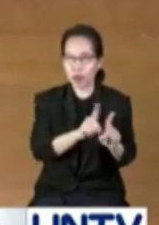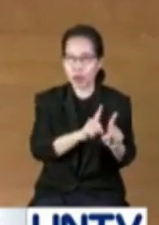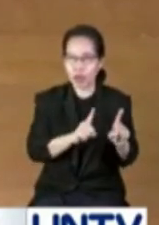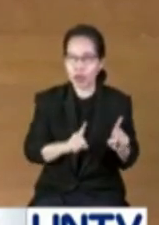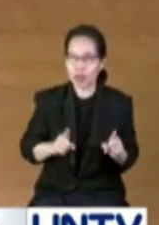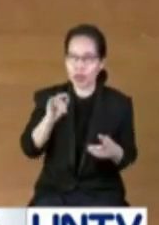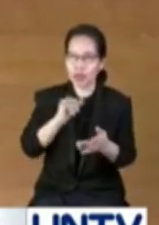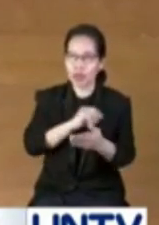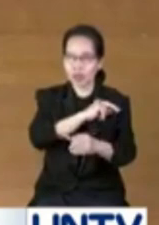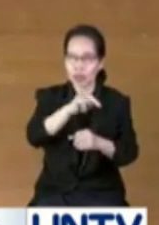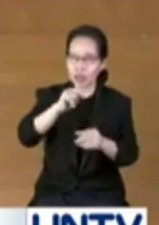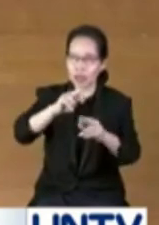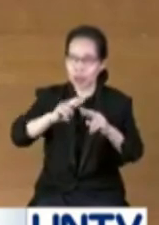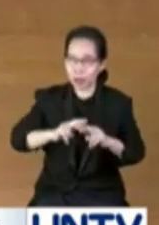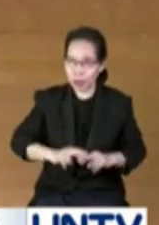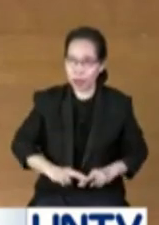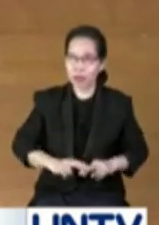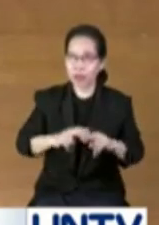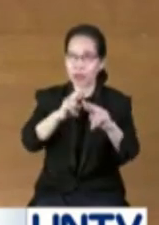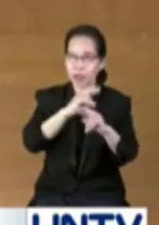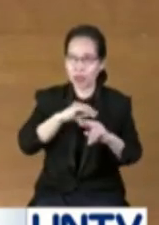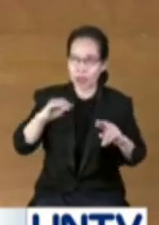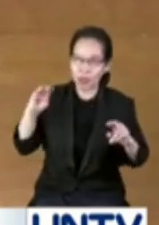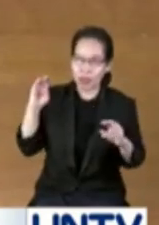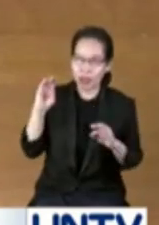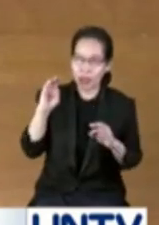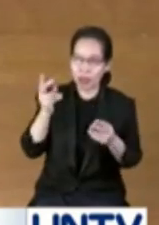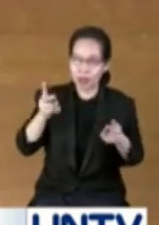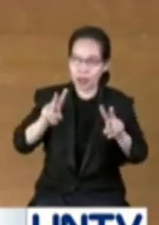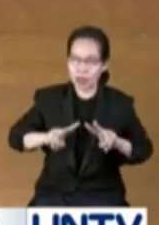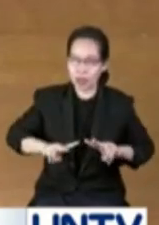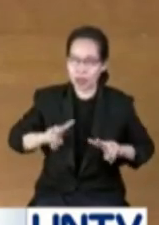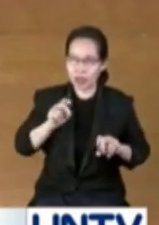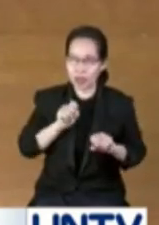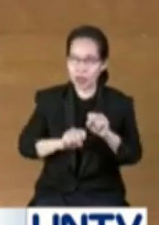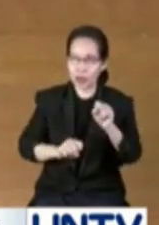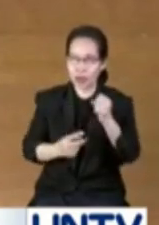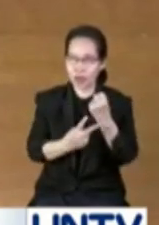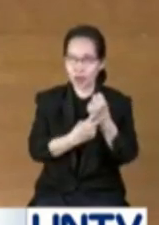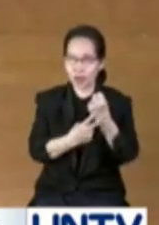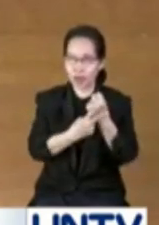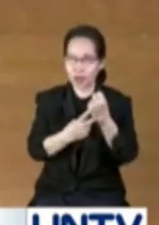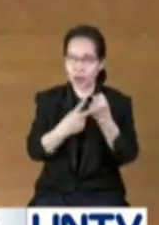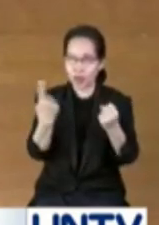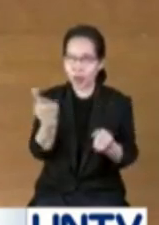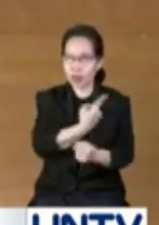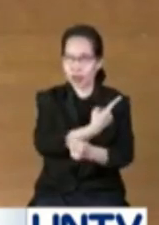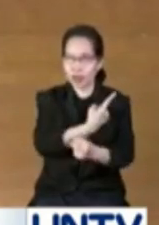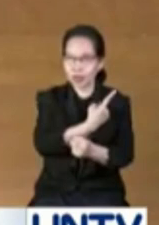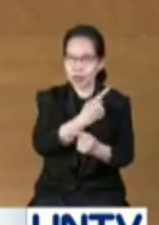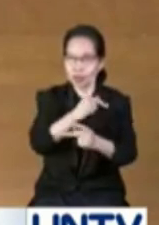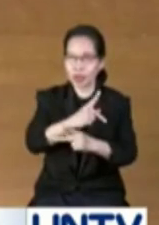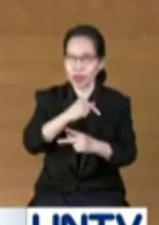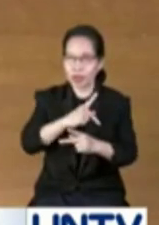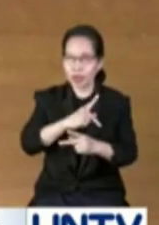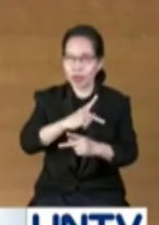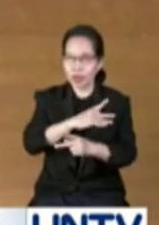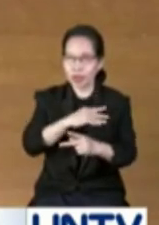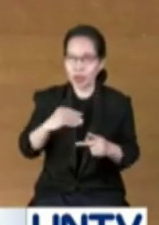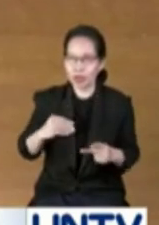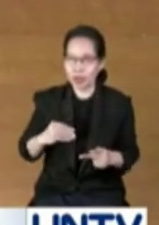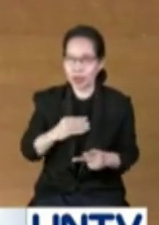remains intact and inviolable, our sovereignty preserved. We will protect our sovereign rights and preserve